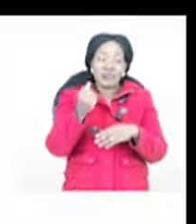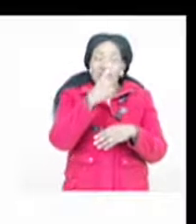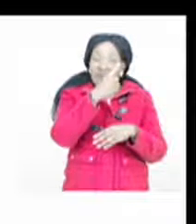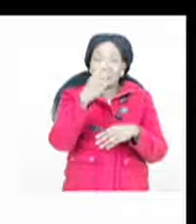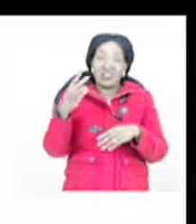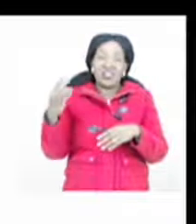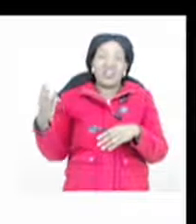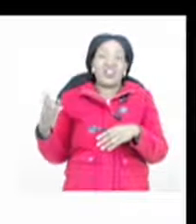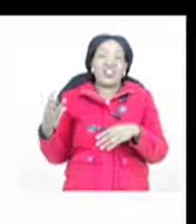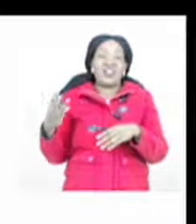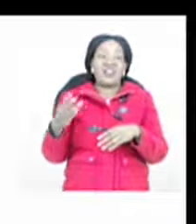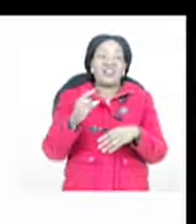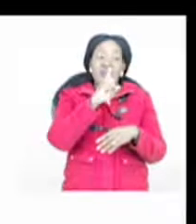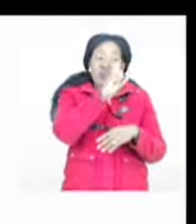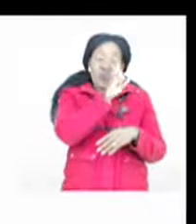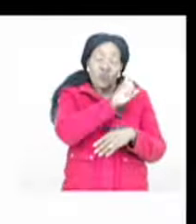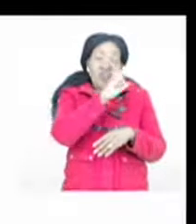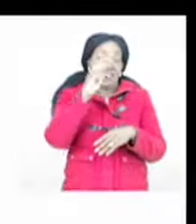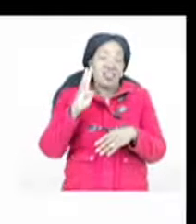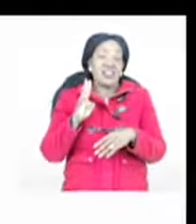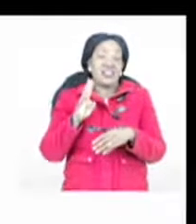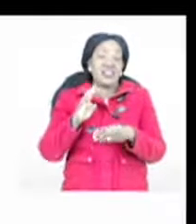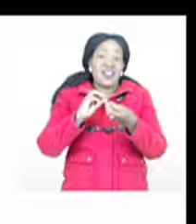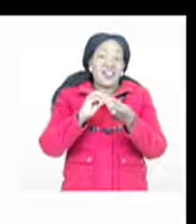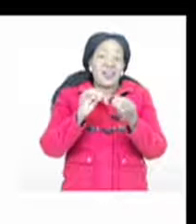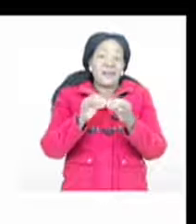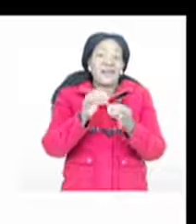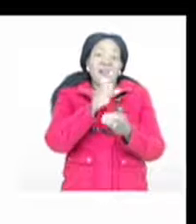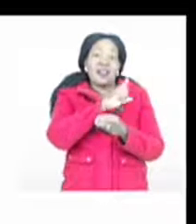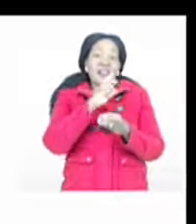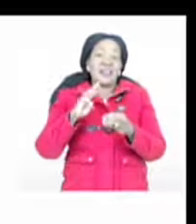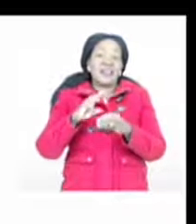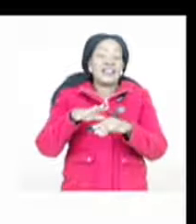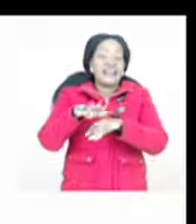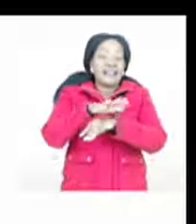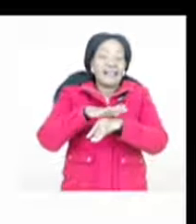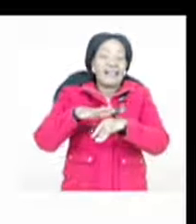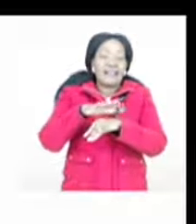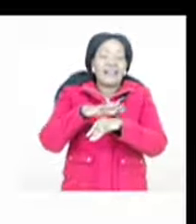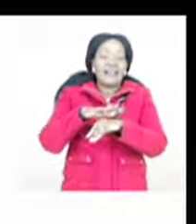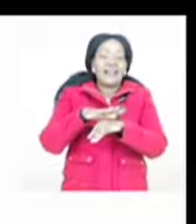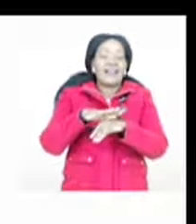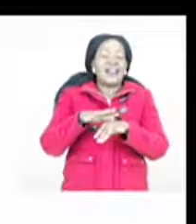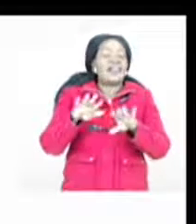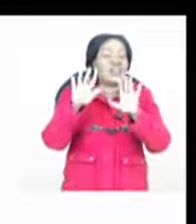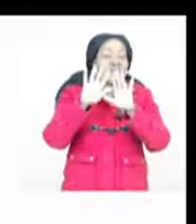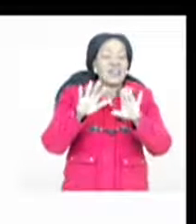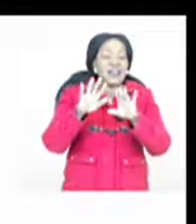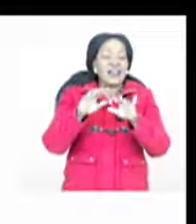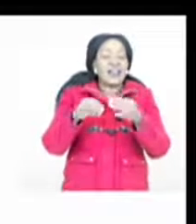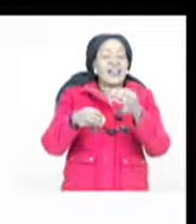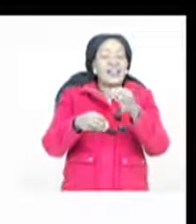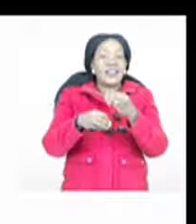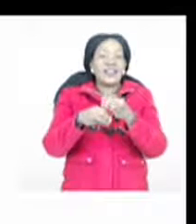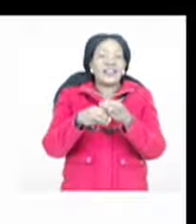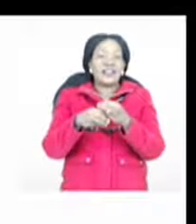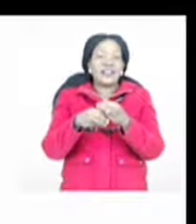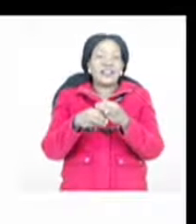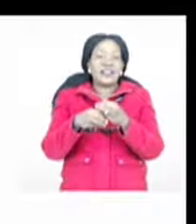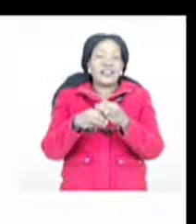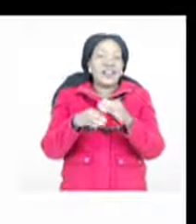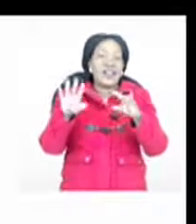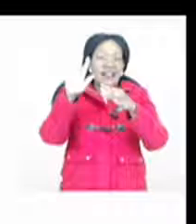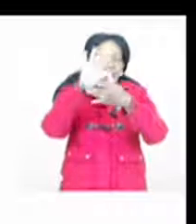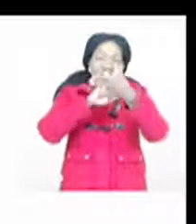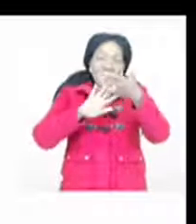animals and trace the number 13. Make sure you color your numbers. Make sure you color your